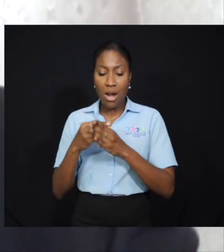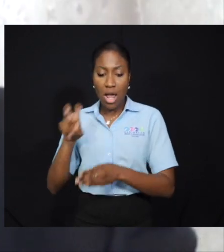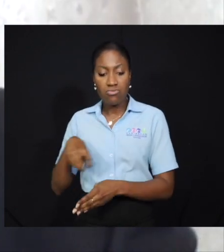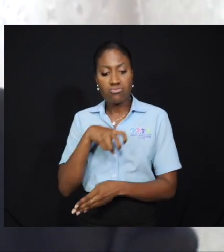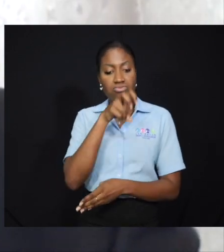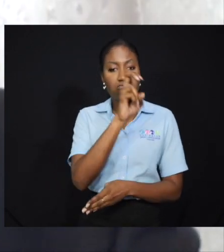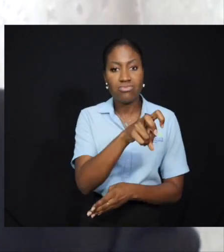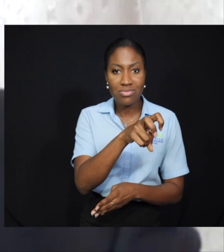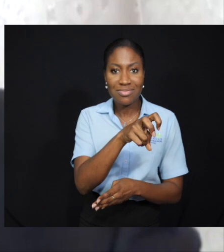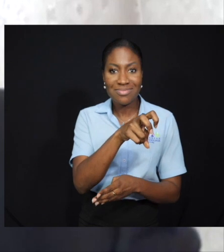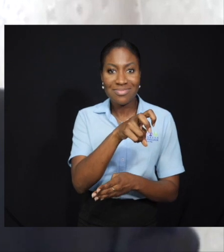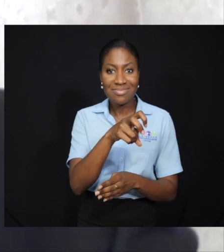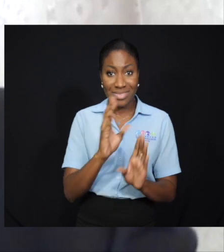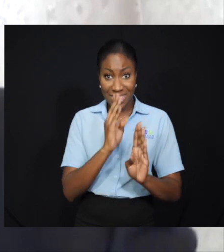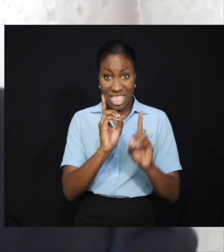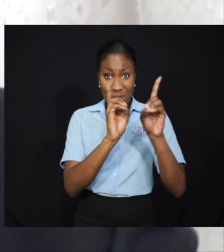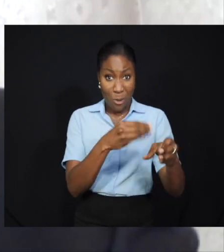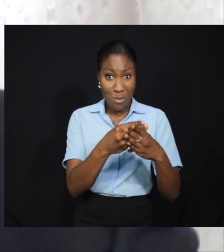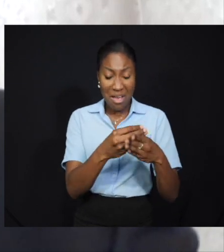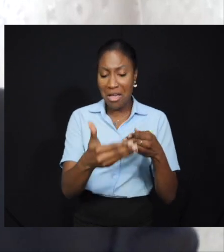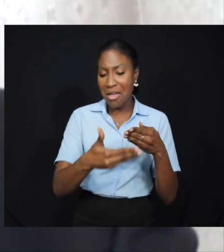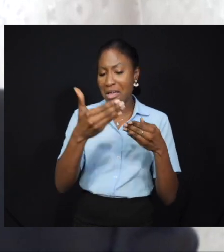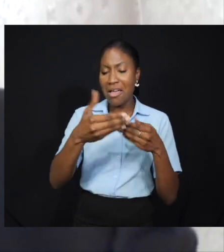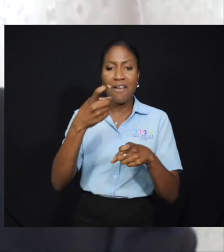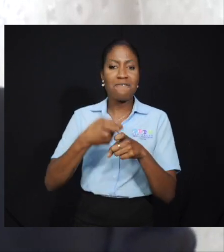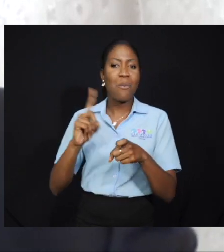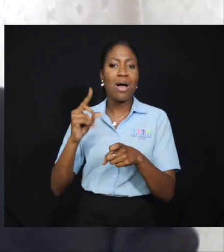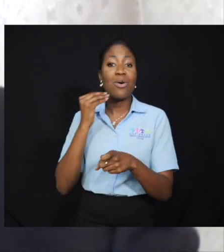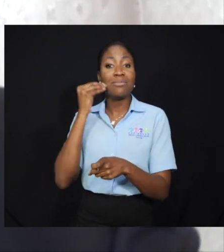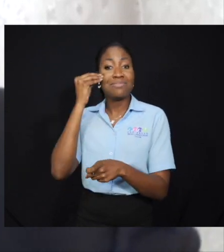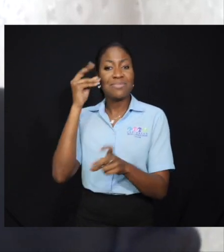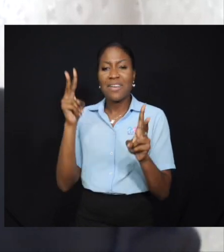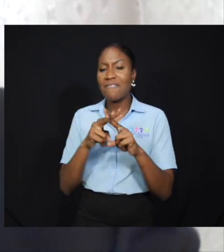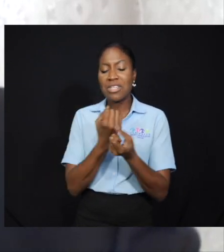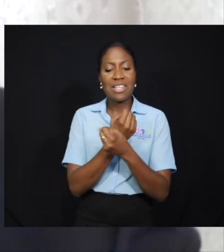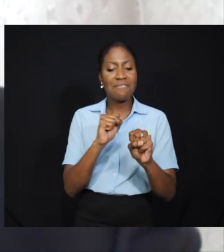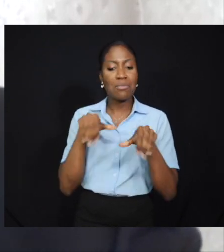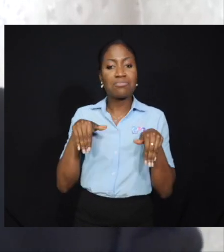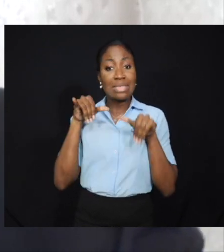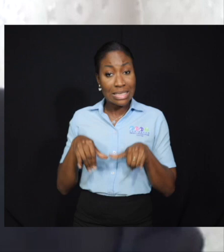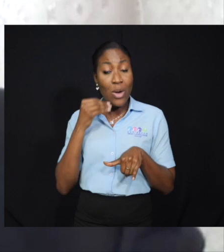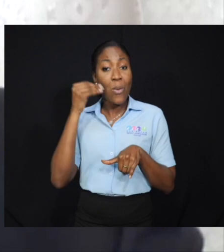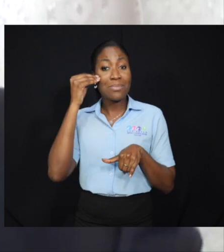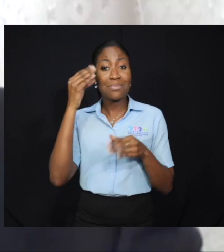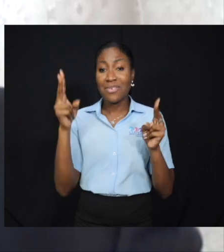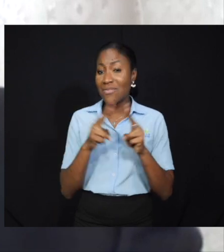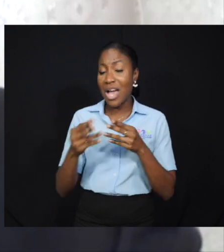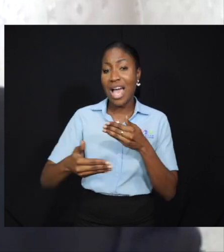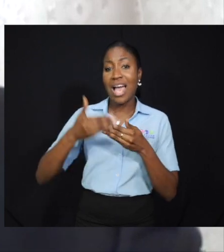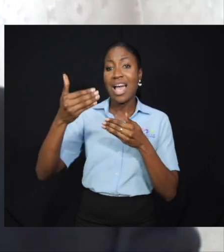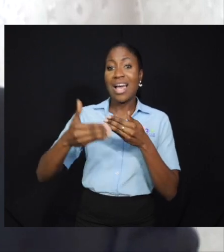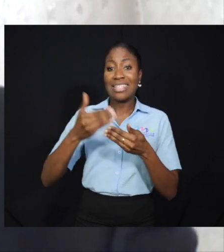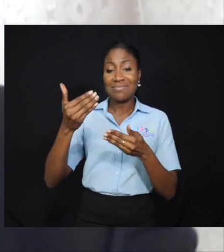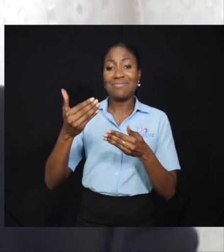can now apply for direct deposit without leaving, again, the comfort of their home. So they are both safe. It's a very safe process at